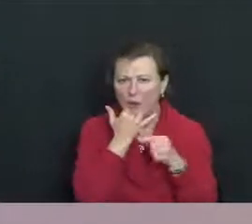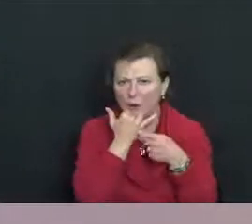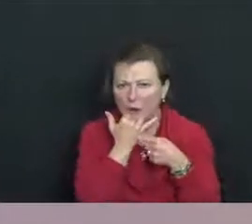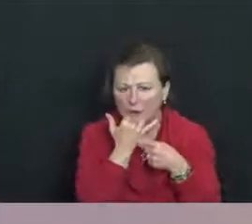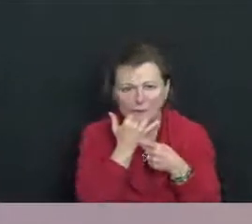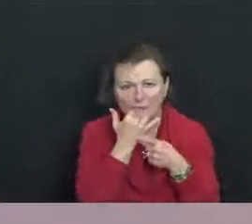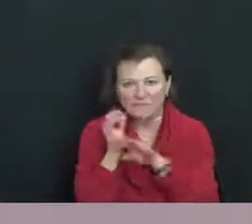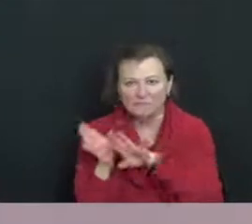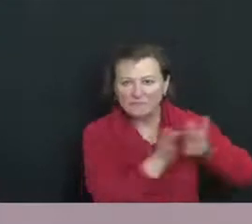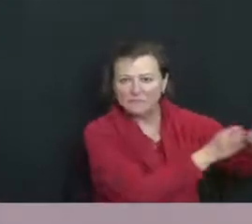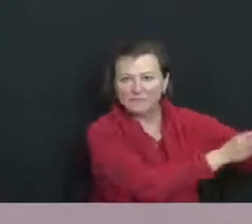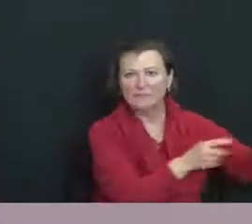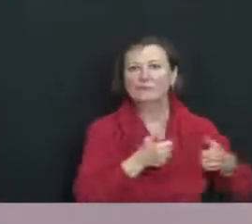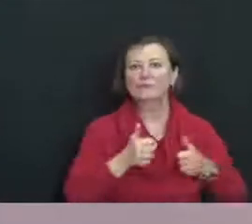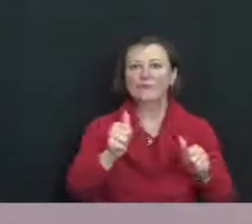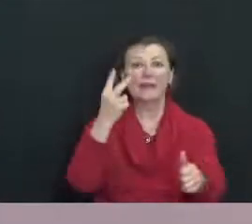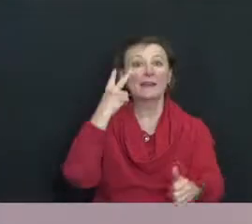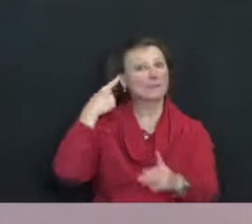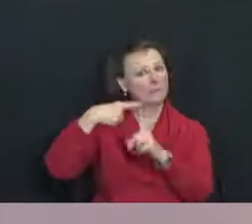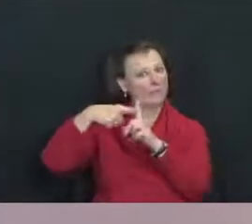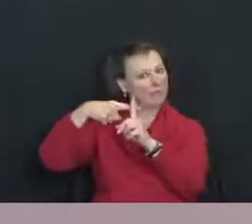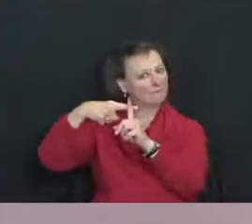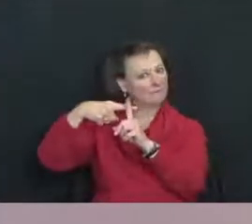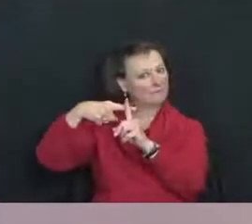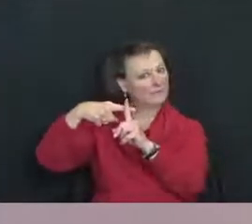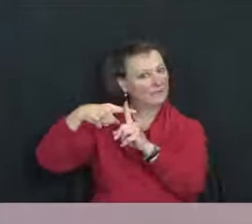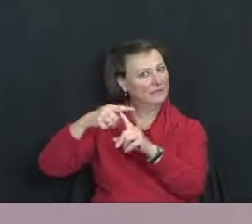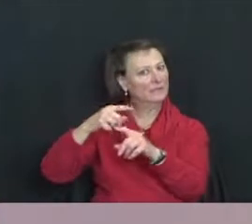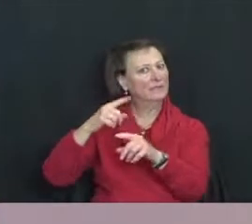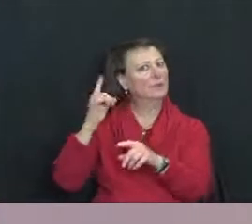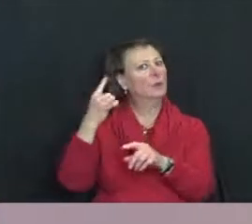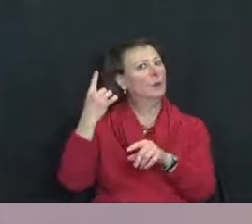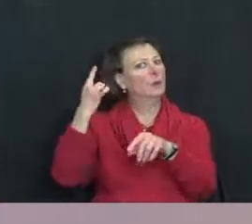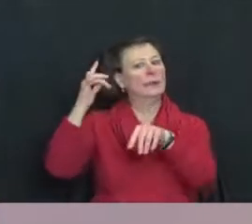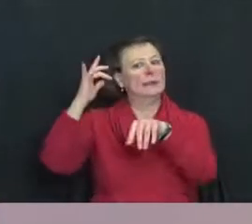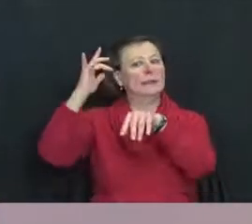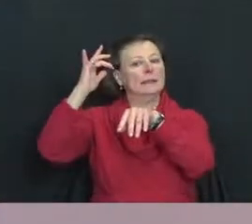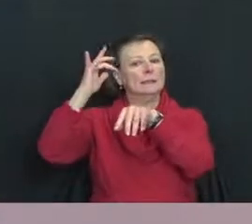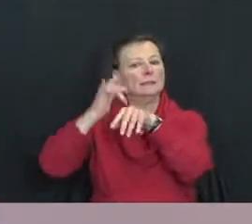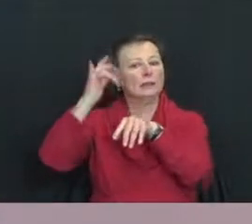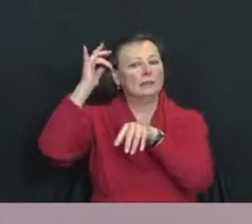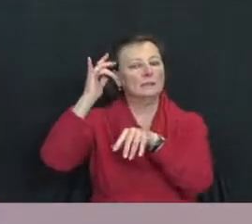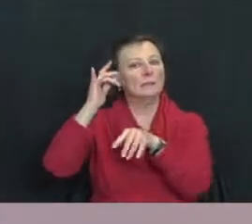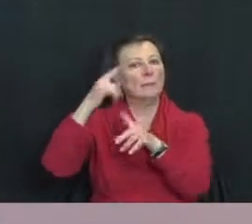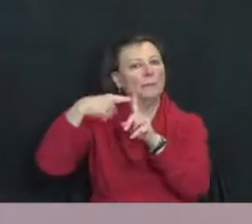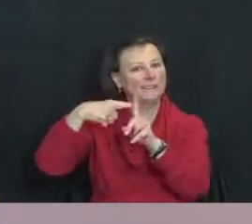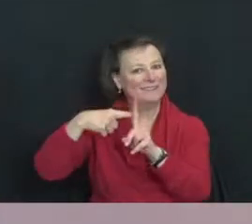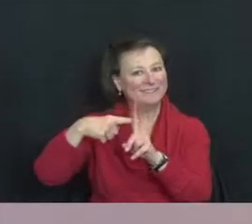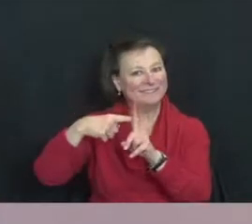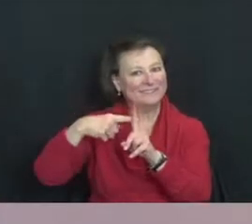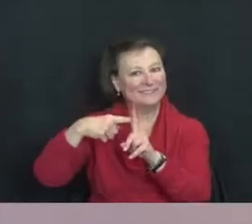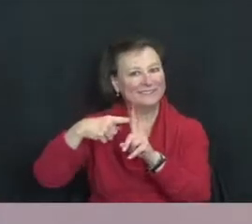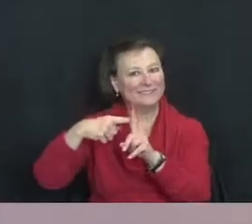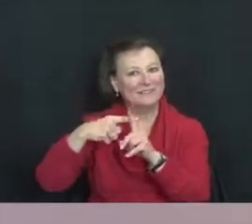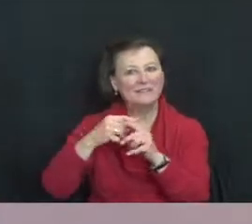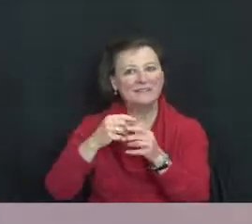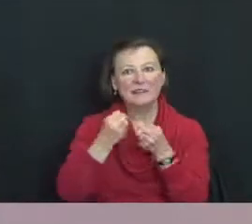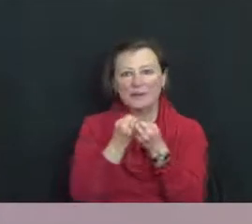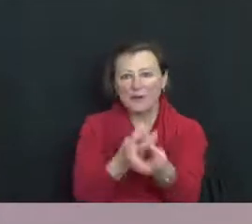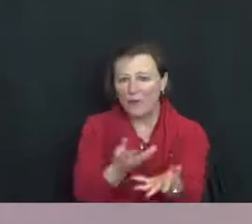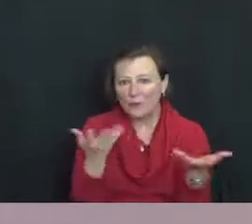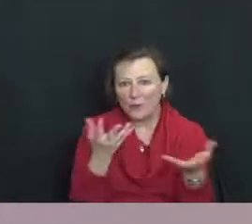positive things? To just touch those things and make them